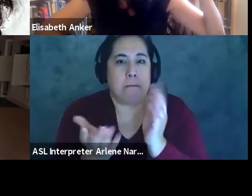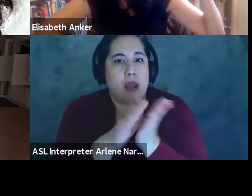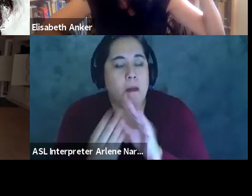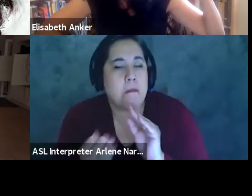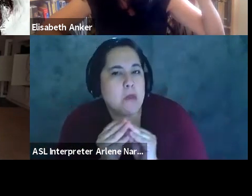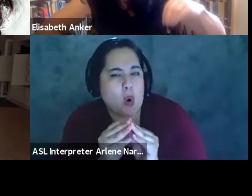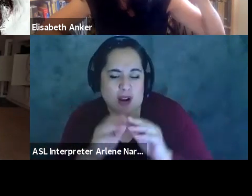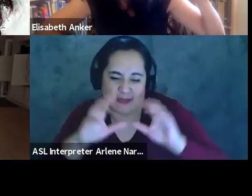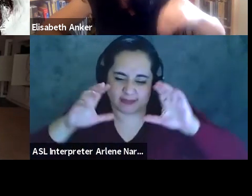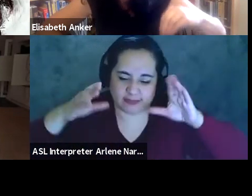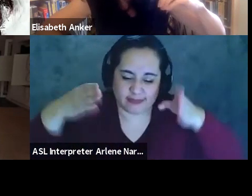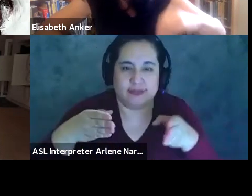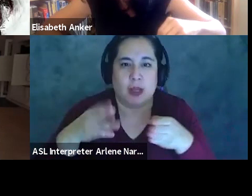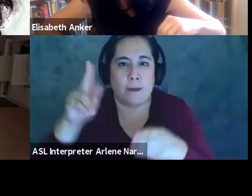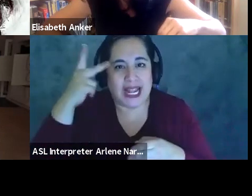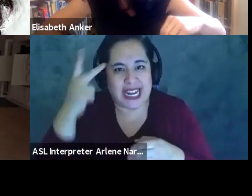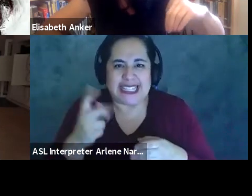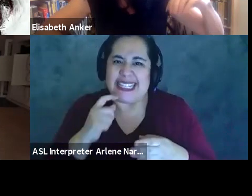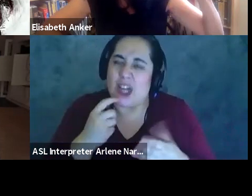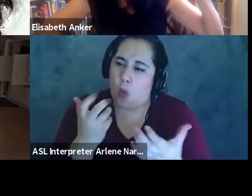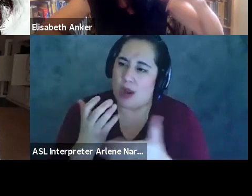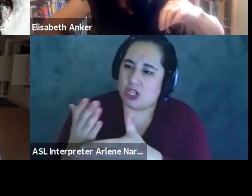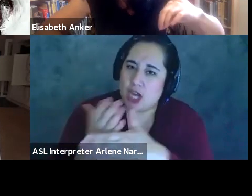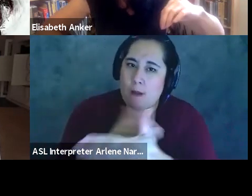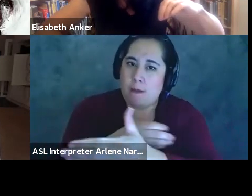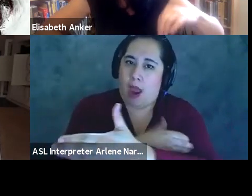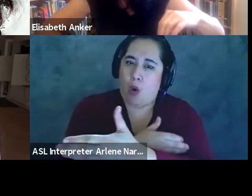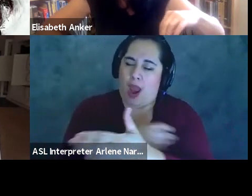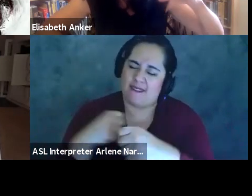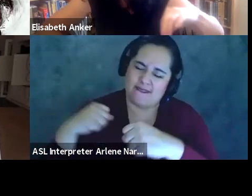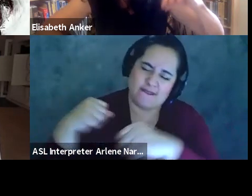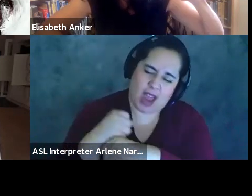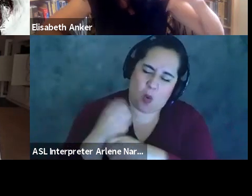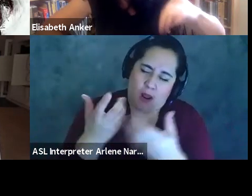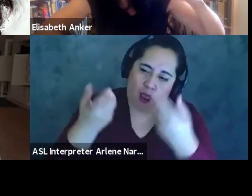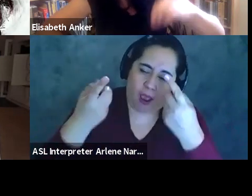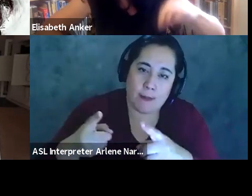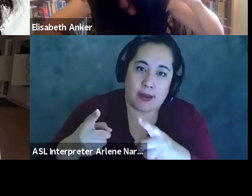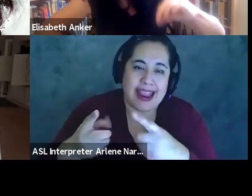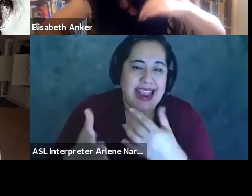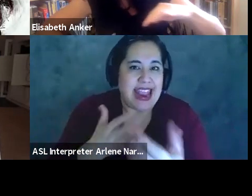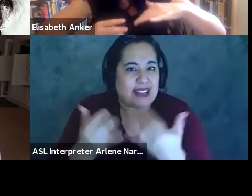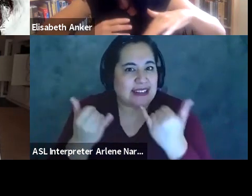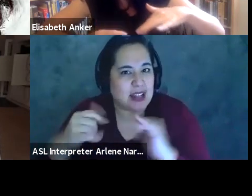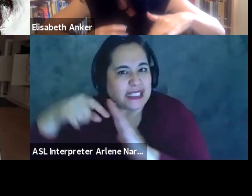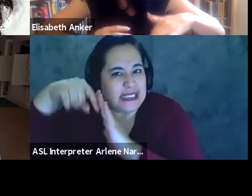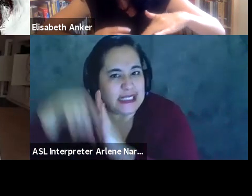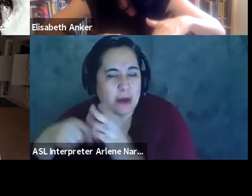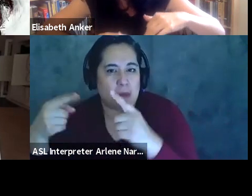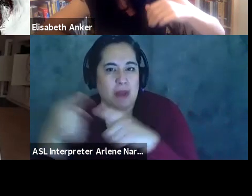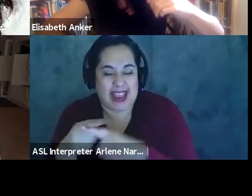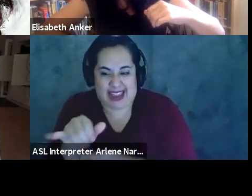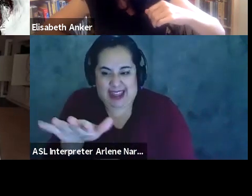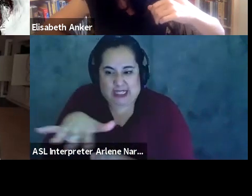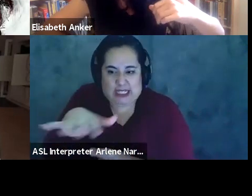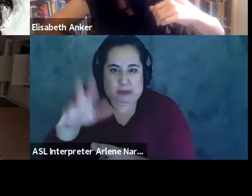as the serious sharing of power, and is fighting for that to happen, even when there are still deep conflicts within that